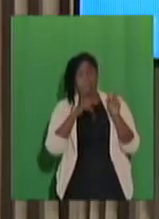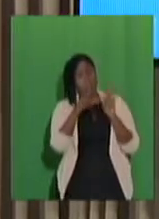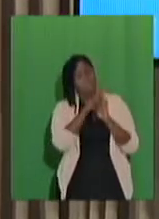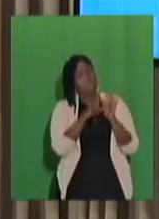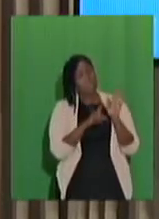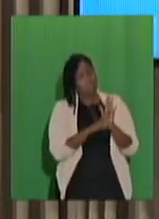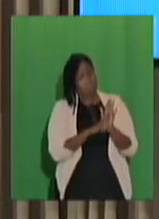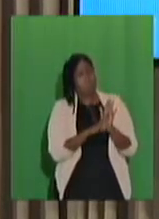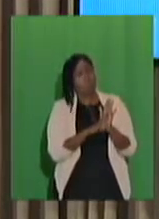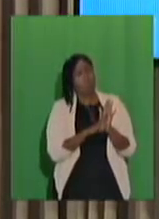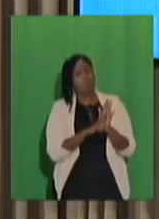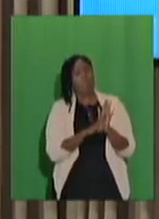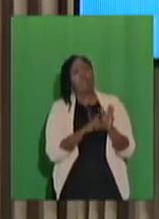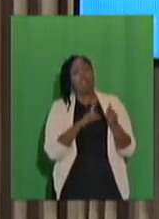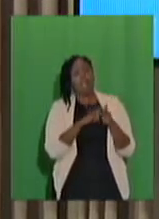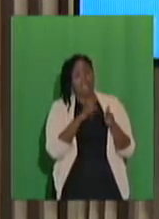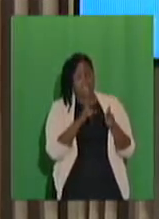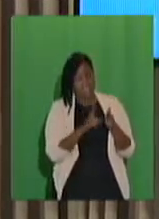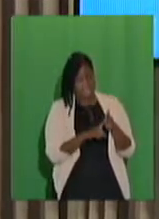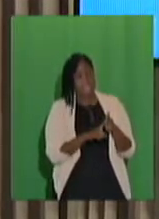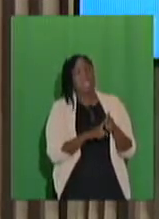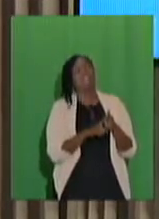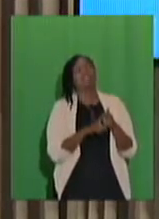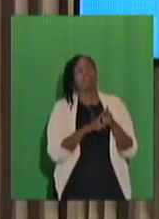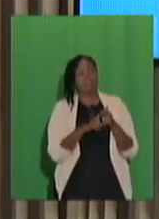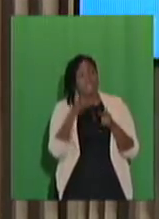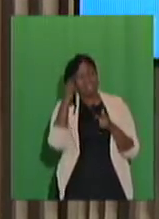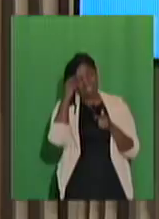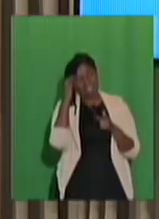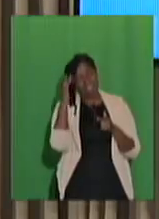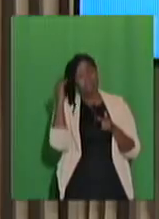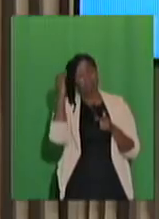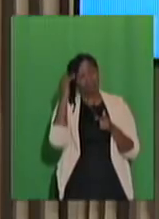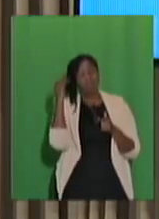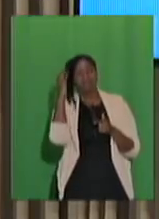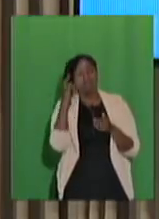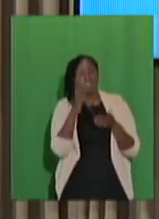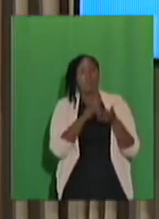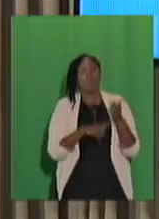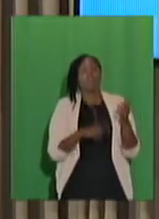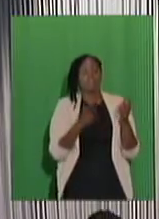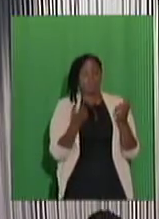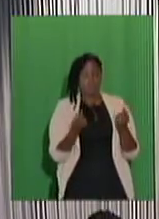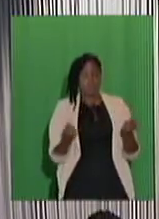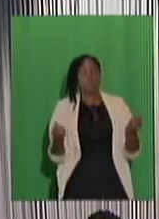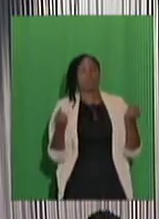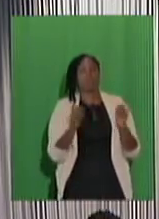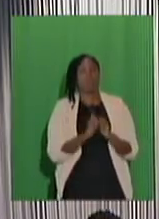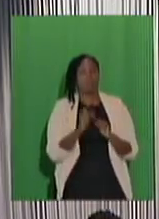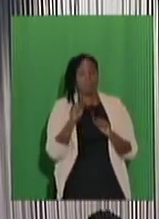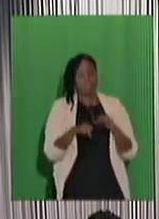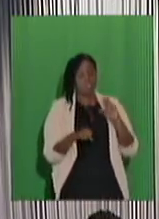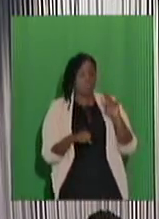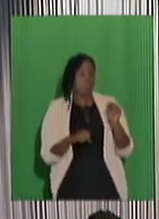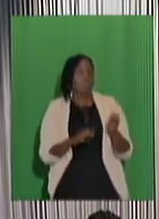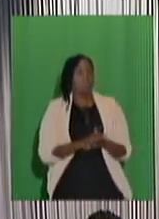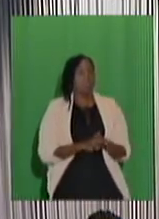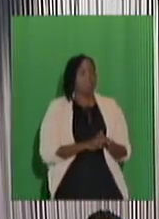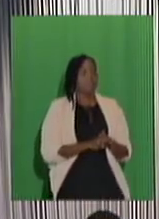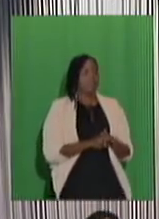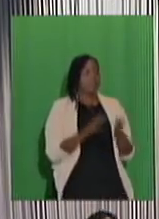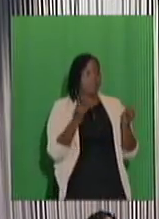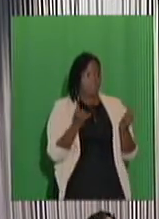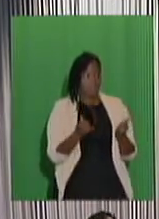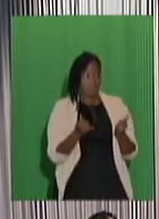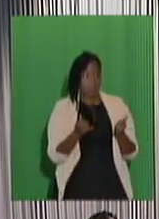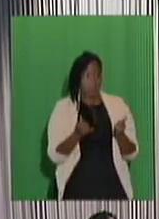that the Chief Medical Officer now speak about, we may be able to do that. So any trial in Trinidad